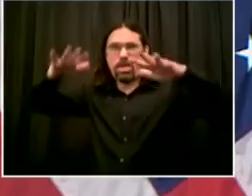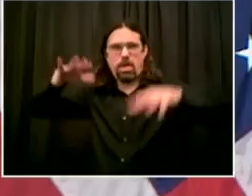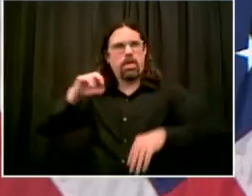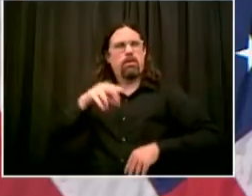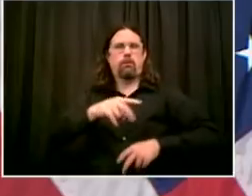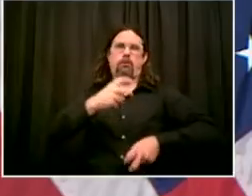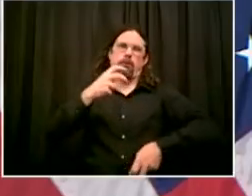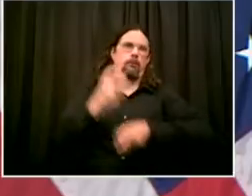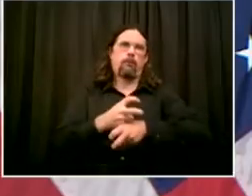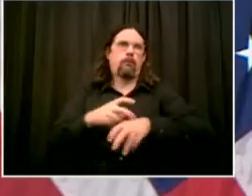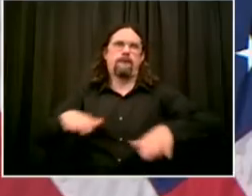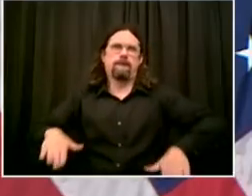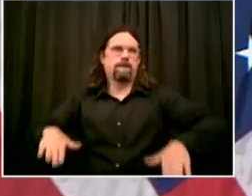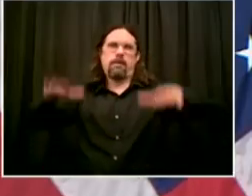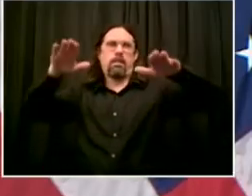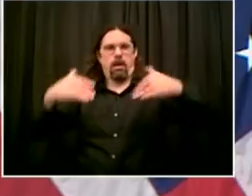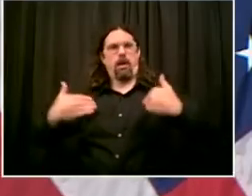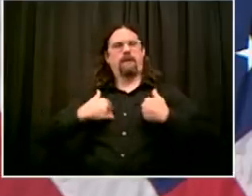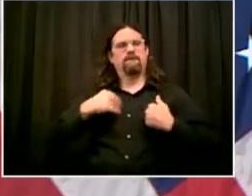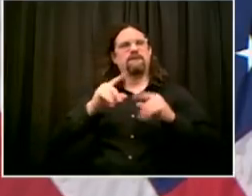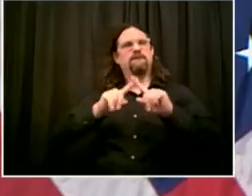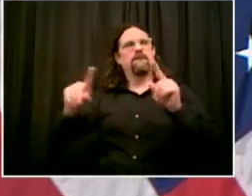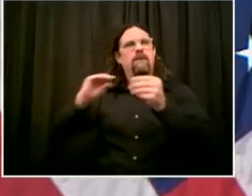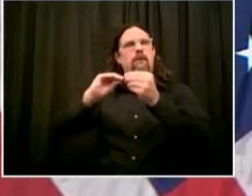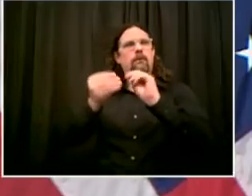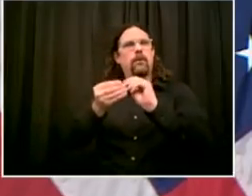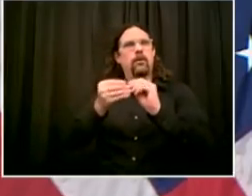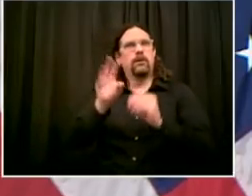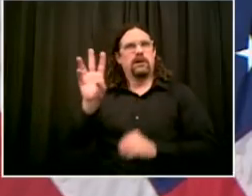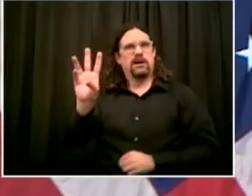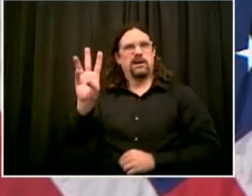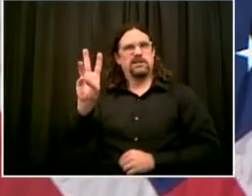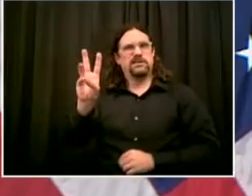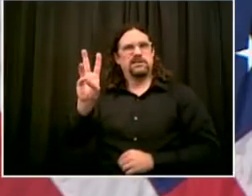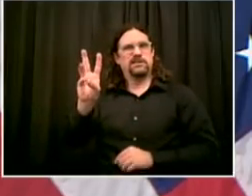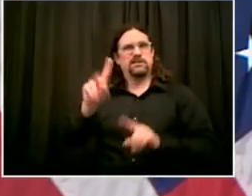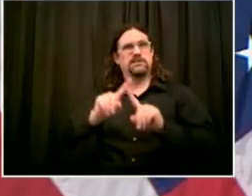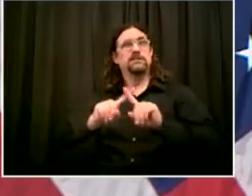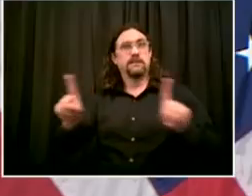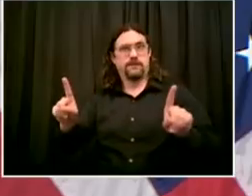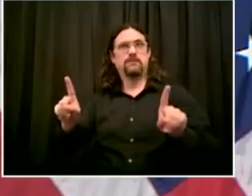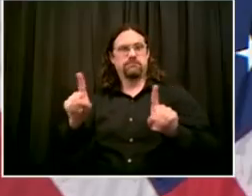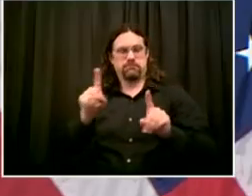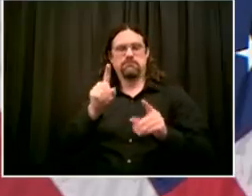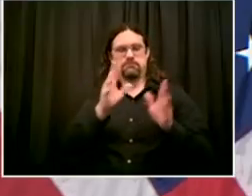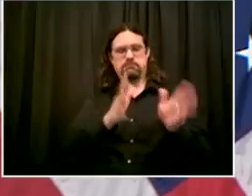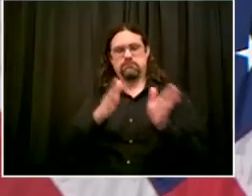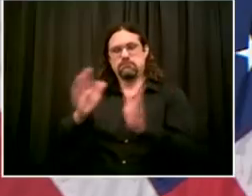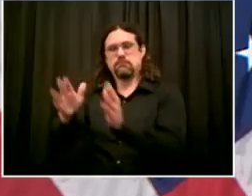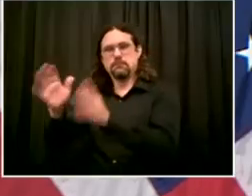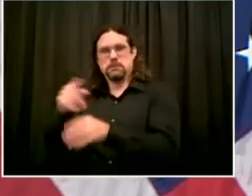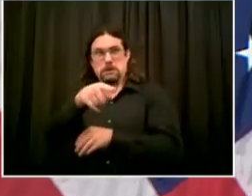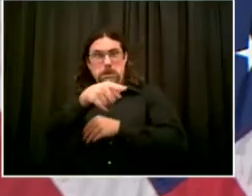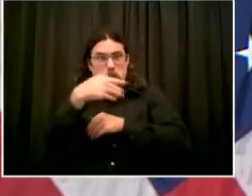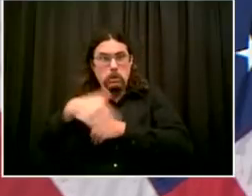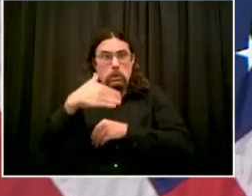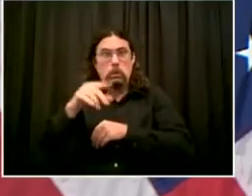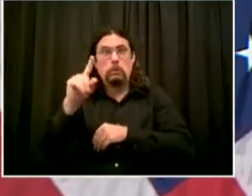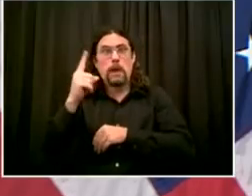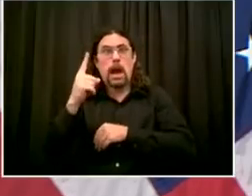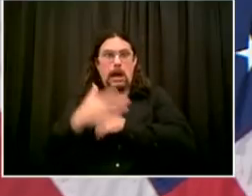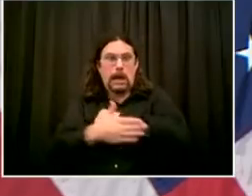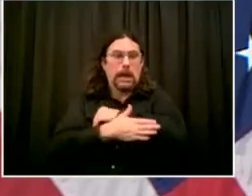nyc.gov/knowyourzone. It's also a good time to make sure that you have the ability to stay informed. Notify NYC is the primary mechanism